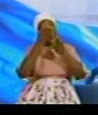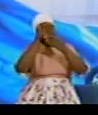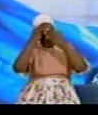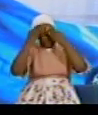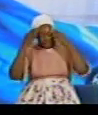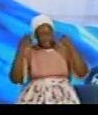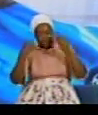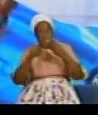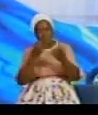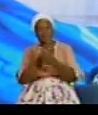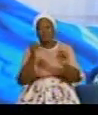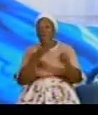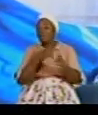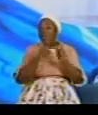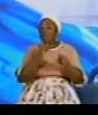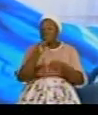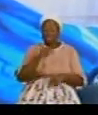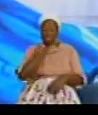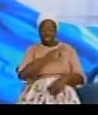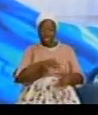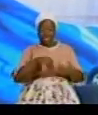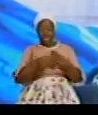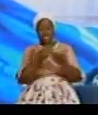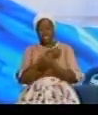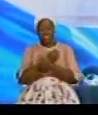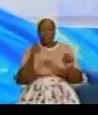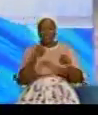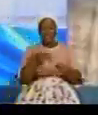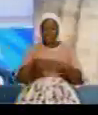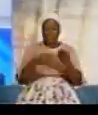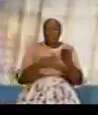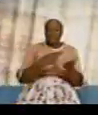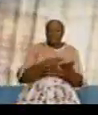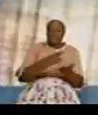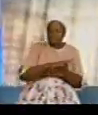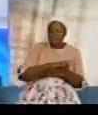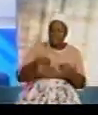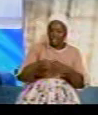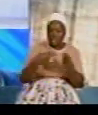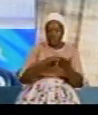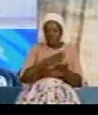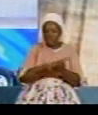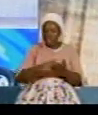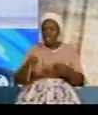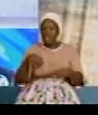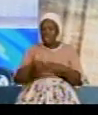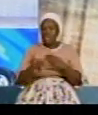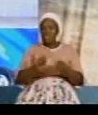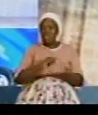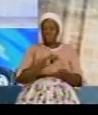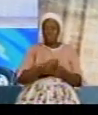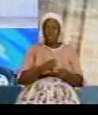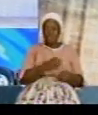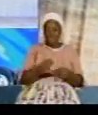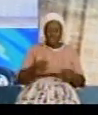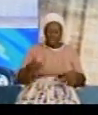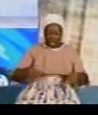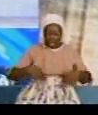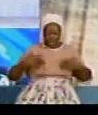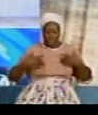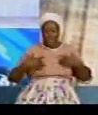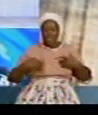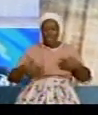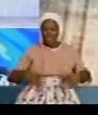more interested in salvation, in righteousness, in holiness, in living a transparent life, a